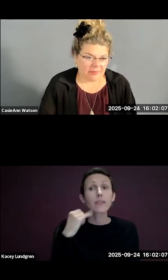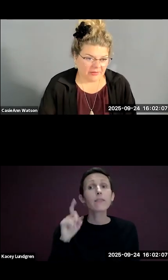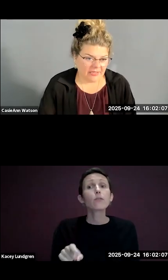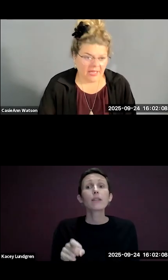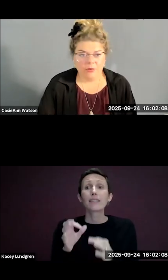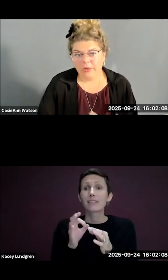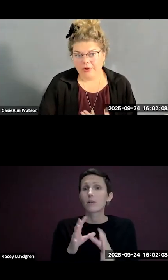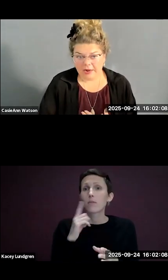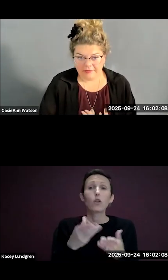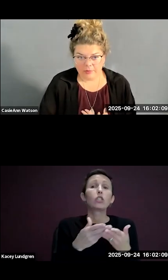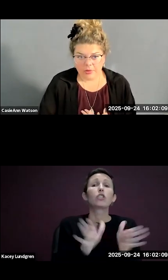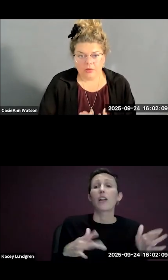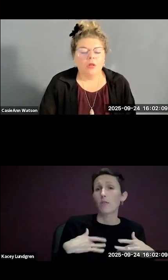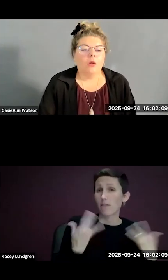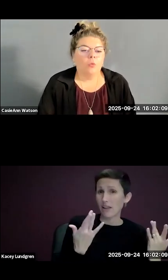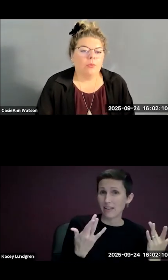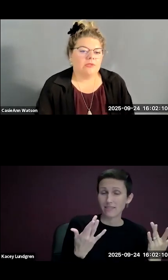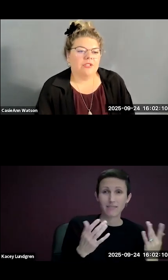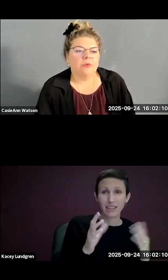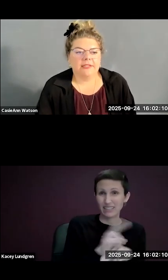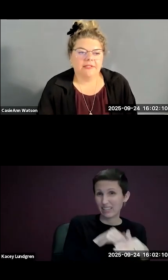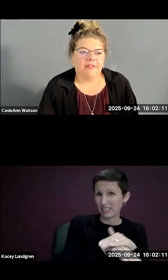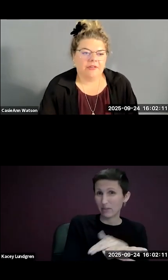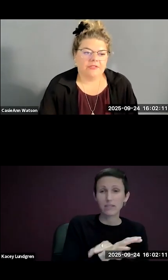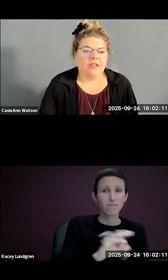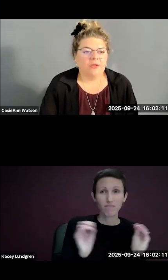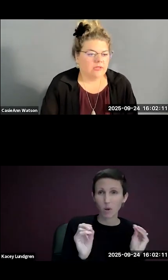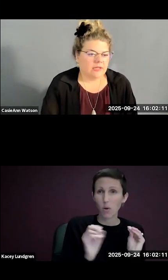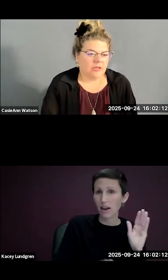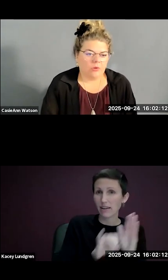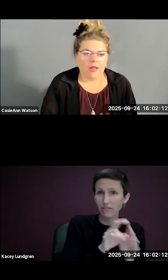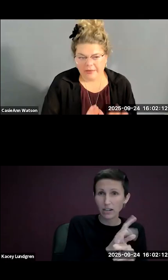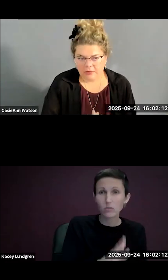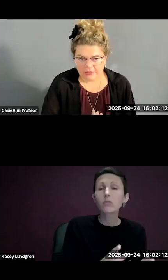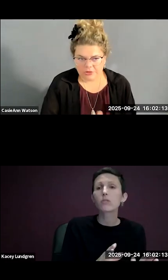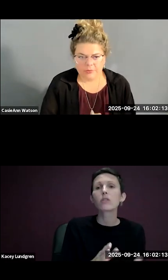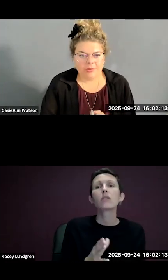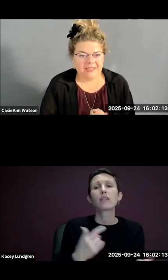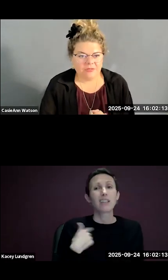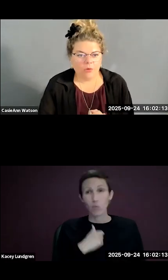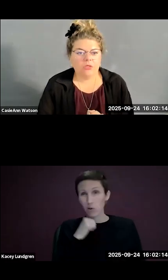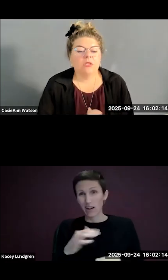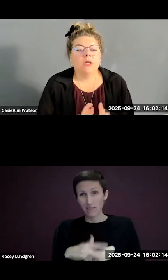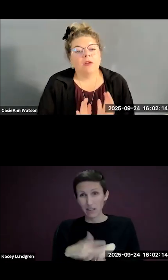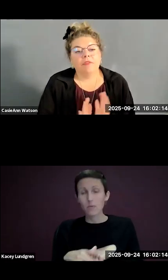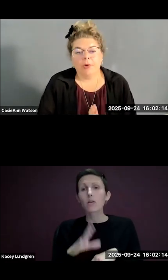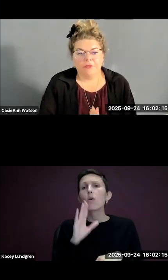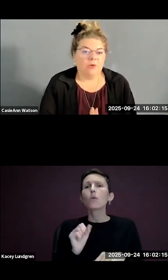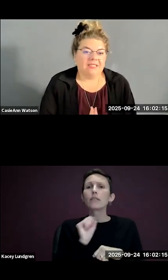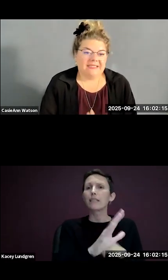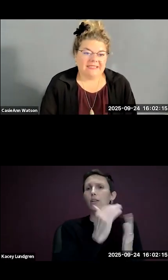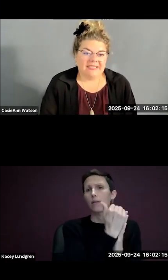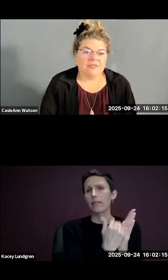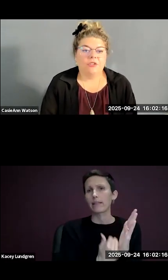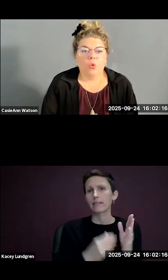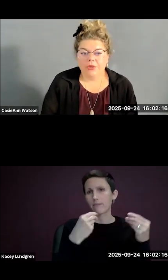event accessibility and we are not available, we will send you a list of vendors that you can schedule at your leisure. Please note, for both